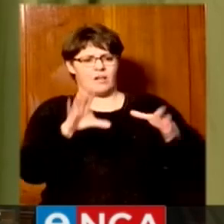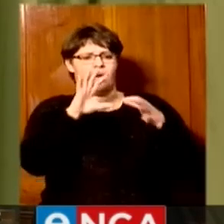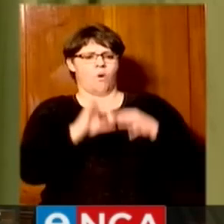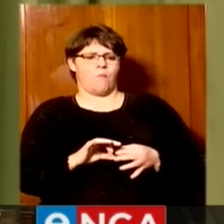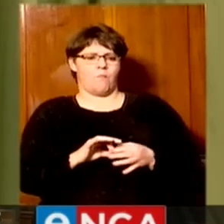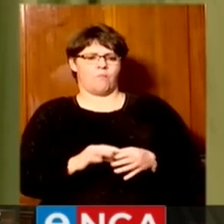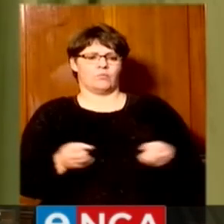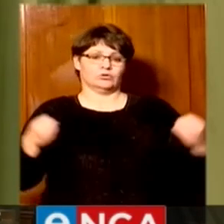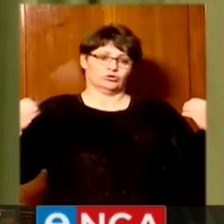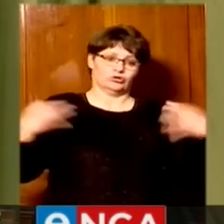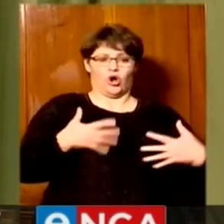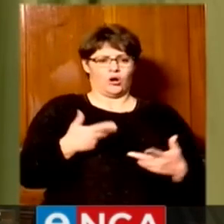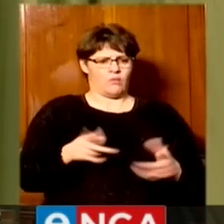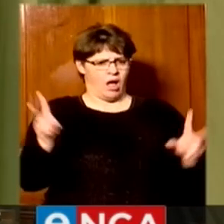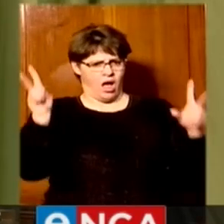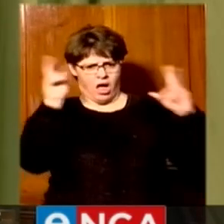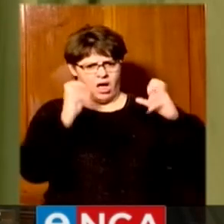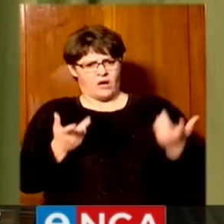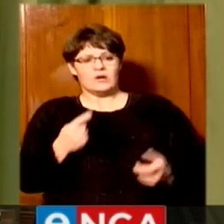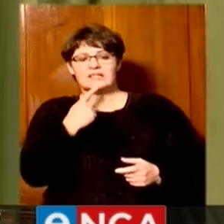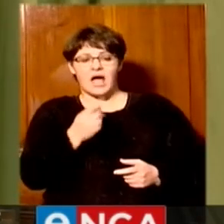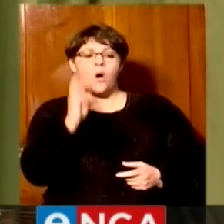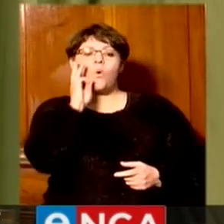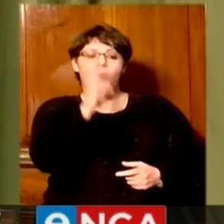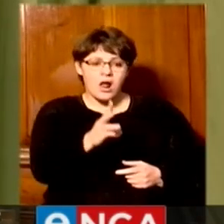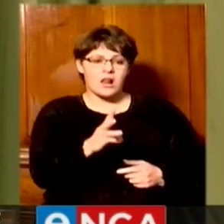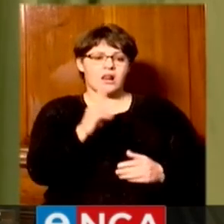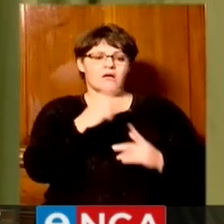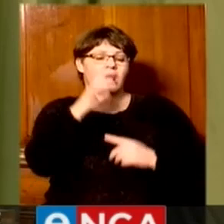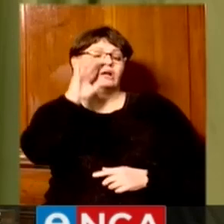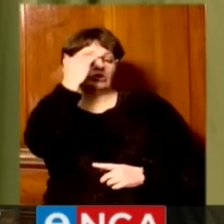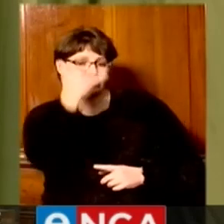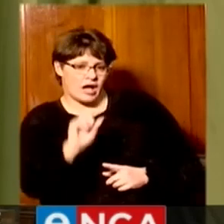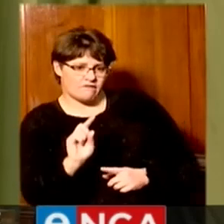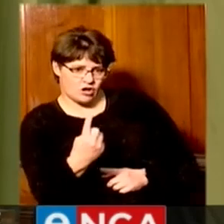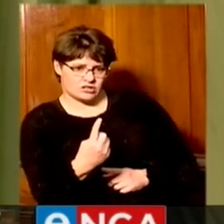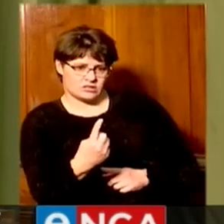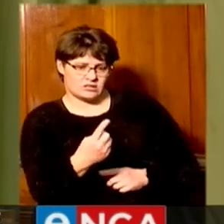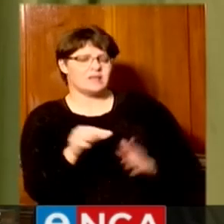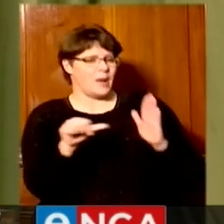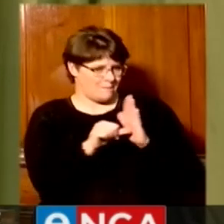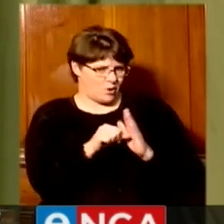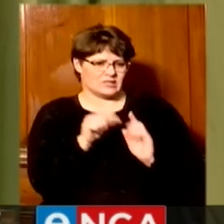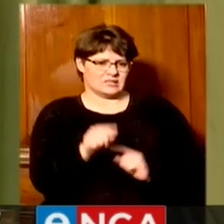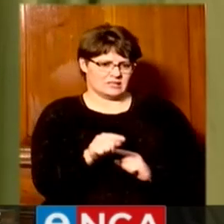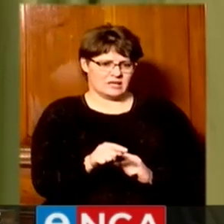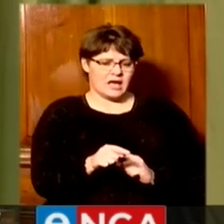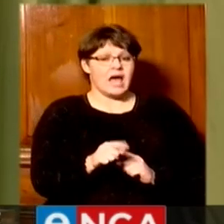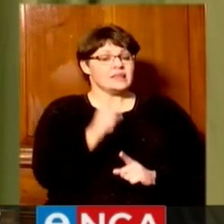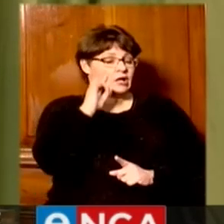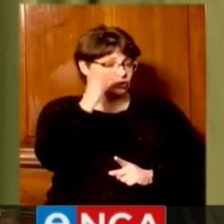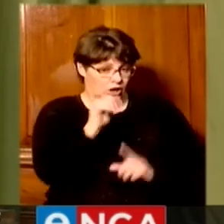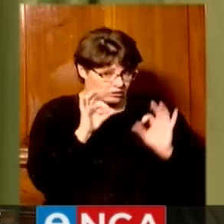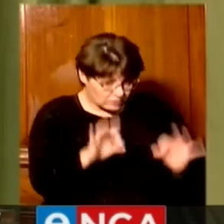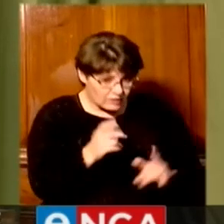bangathuki mabeyizwa le ndaba yokuthi sizohlale siri-assessa, because kuyafuneka ukuthi simeke sure ukuthi sibhadala imali